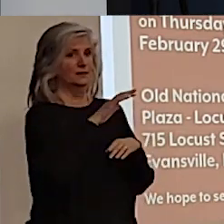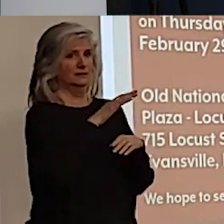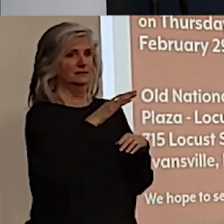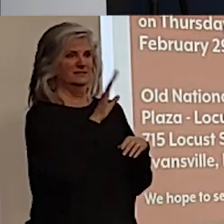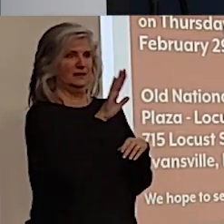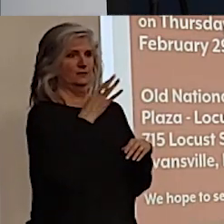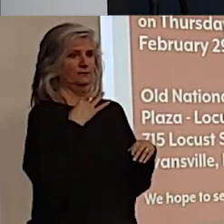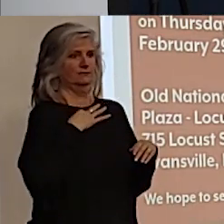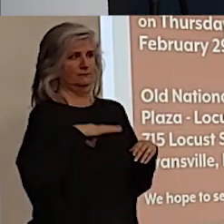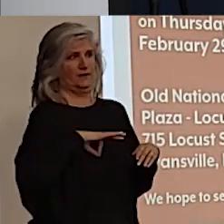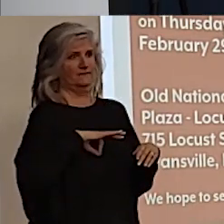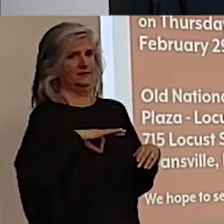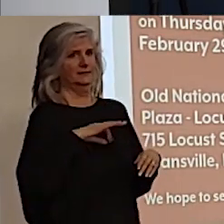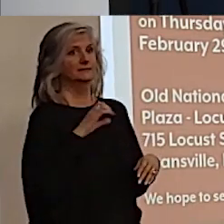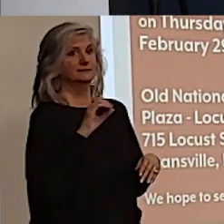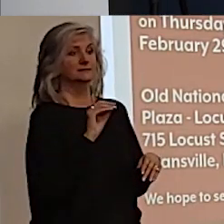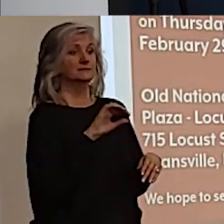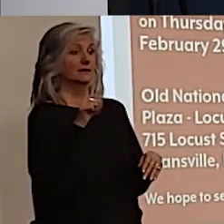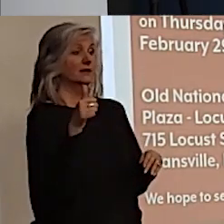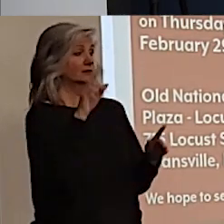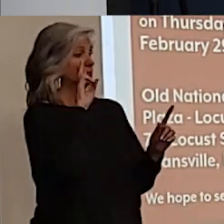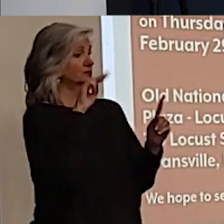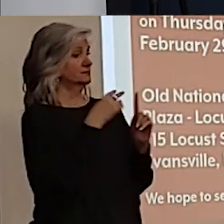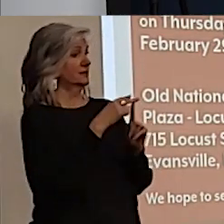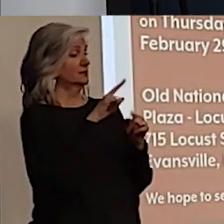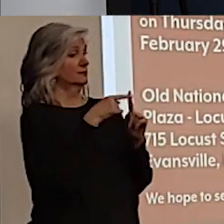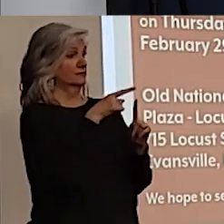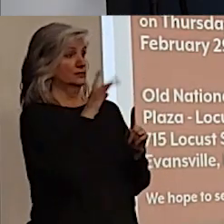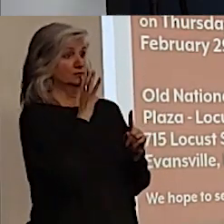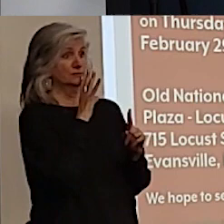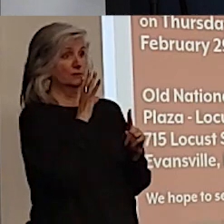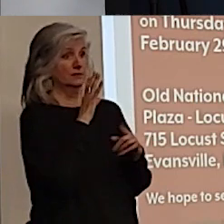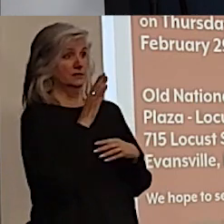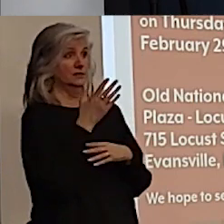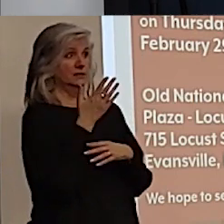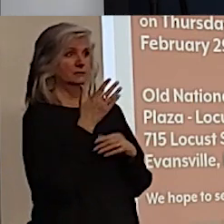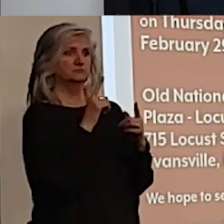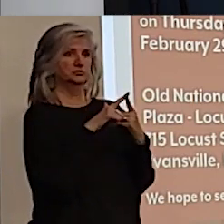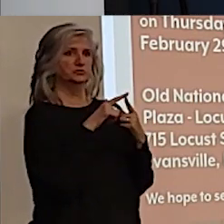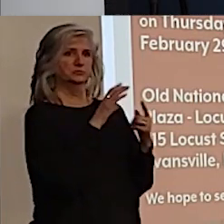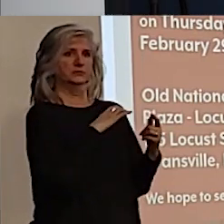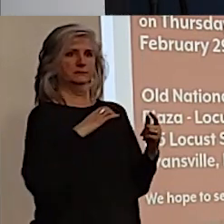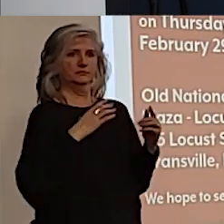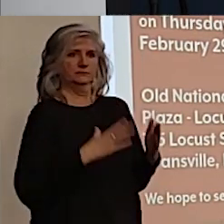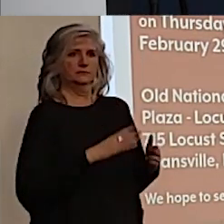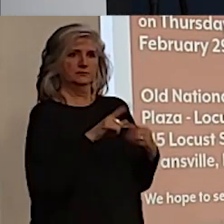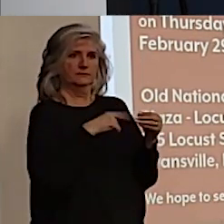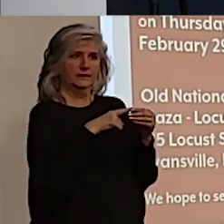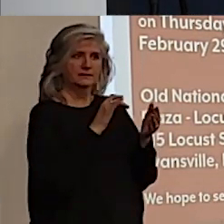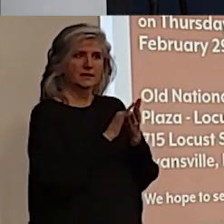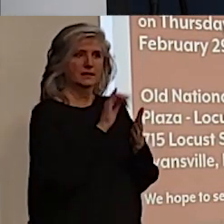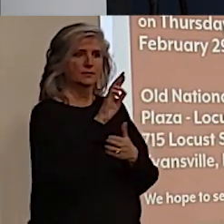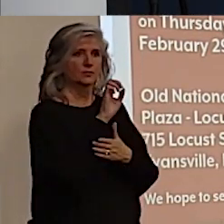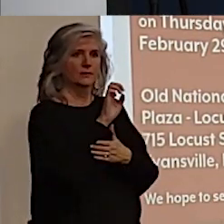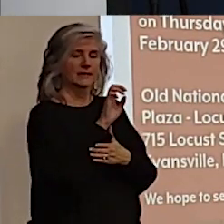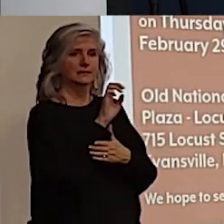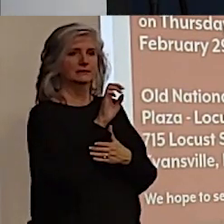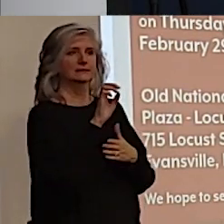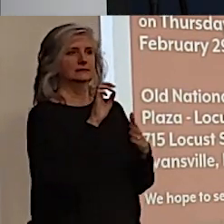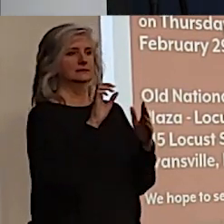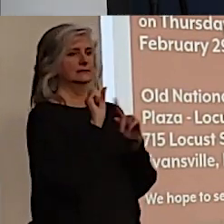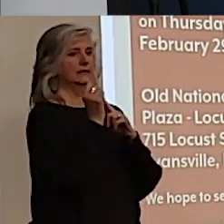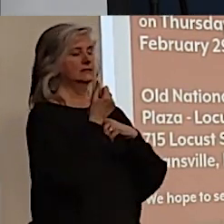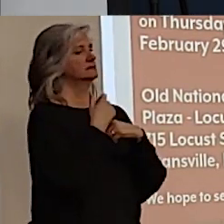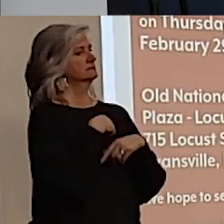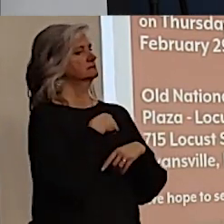profit margins. So the other aspect to think about when you're talking to commissioners about a rate case is do your best to give the